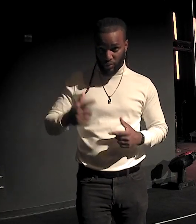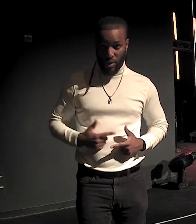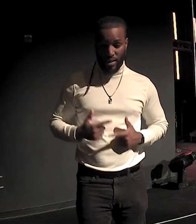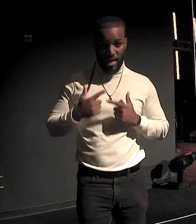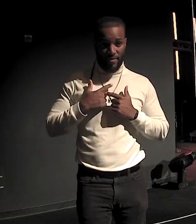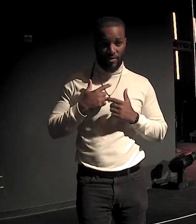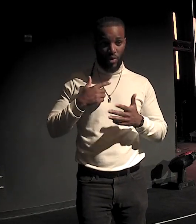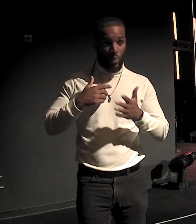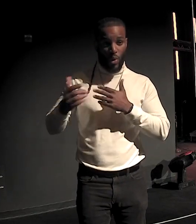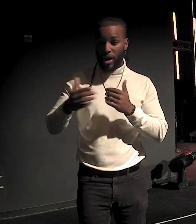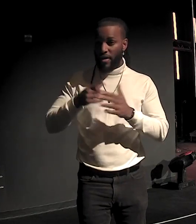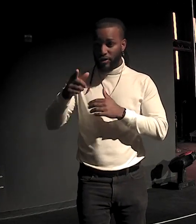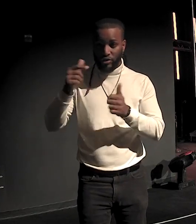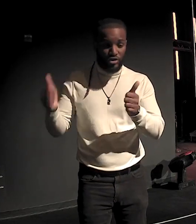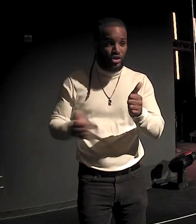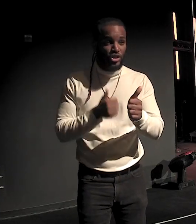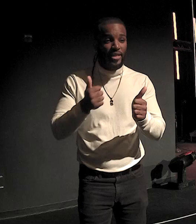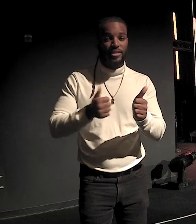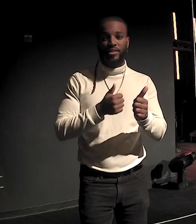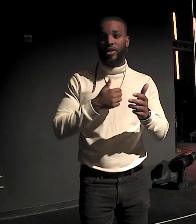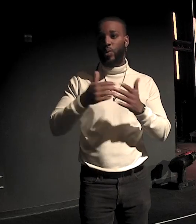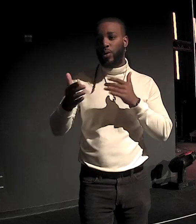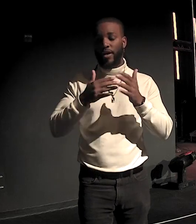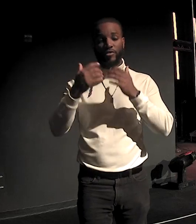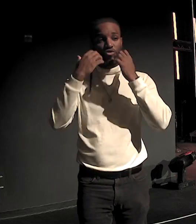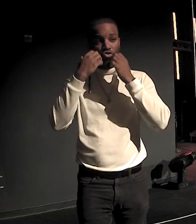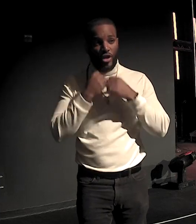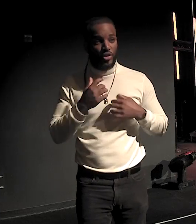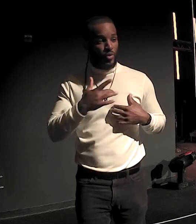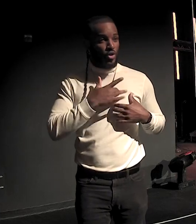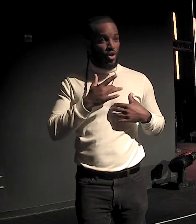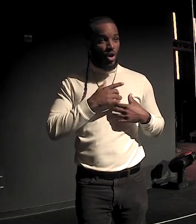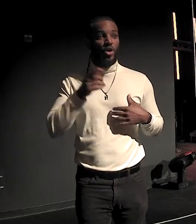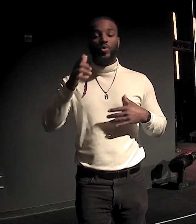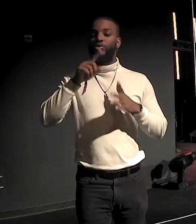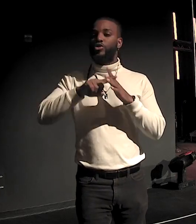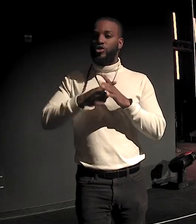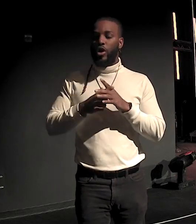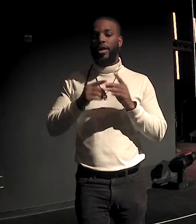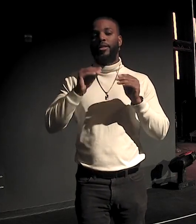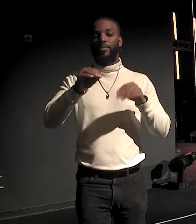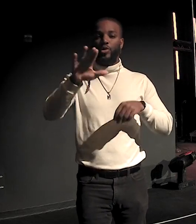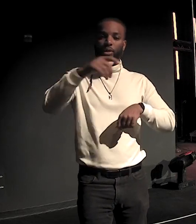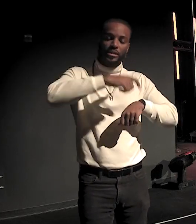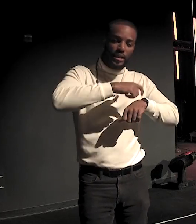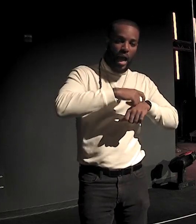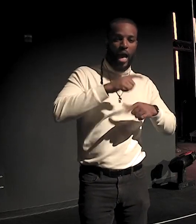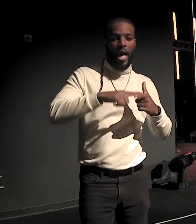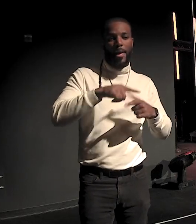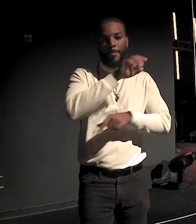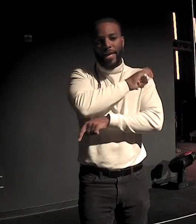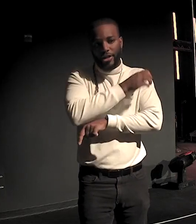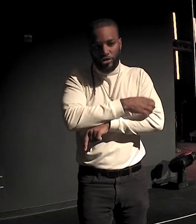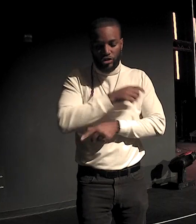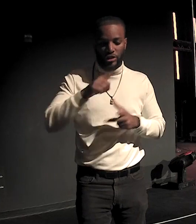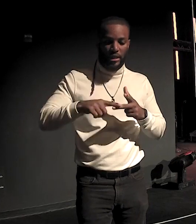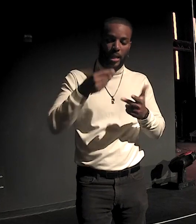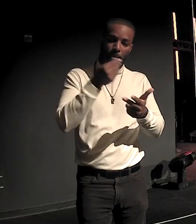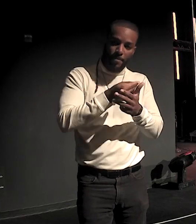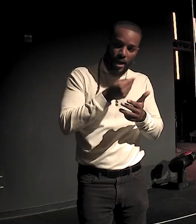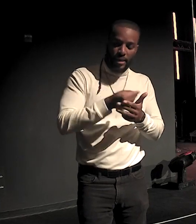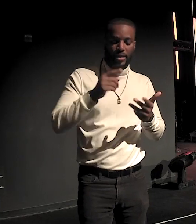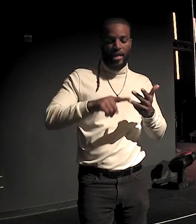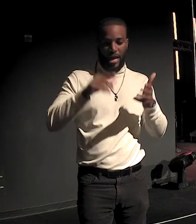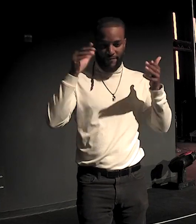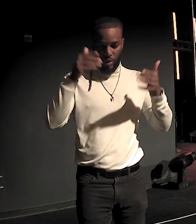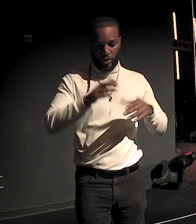Whatever you're going after, whatever you treasure in your heart, you will begin to put all your time, energy, money, focus on that thing until